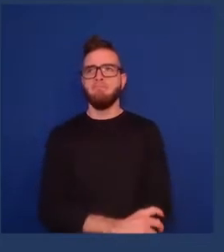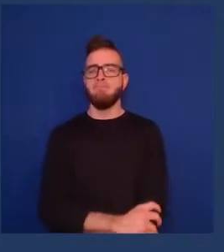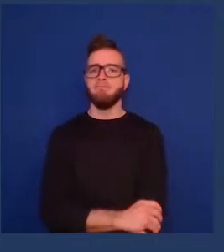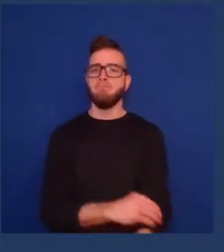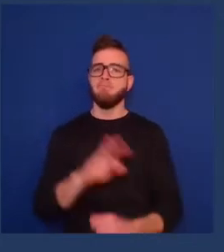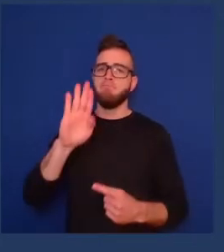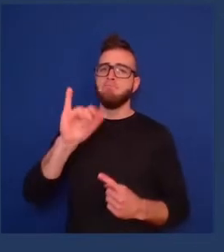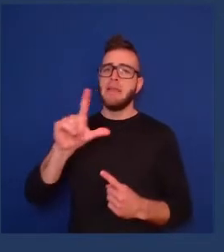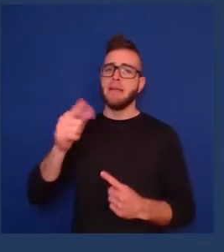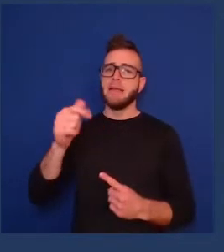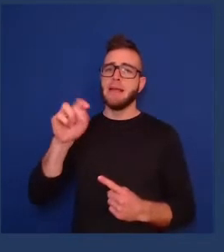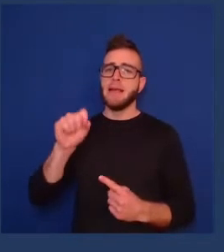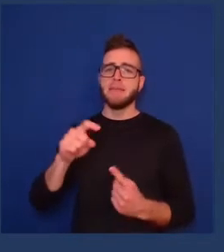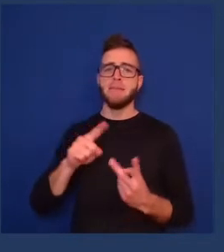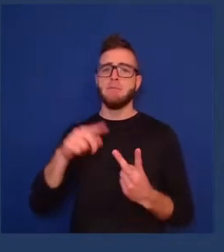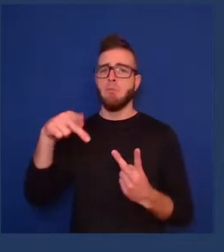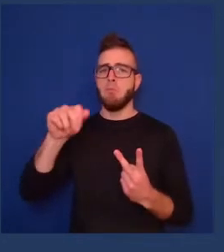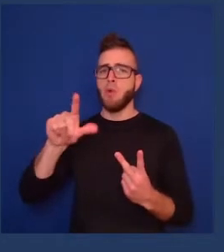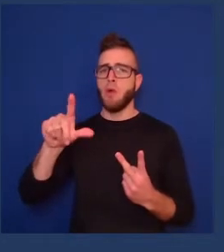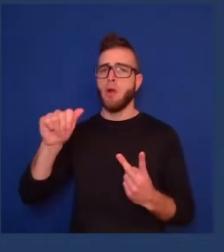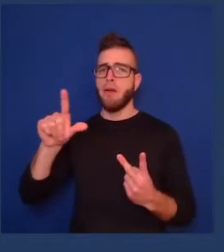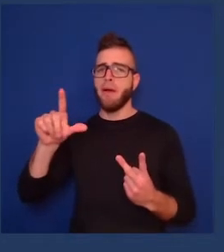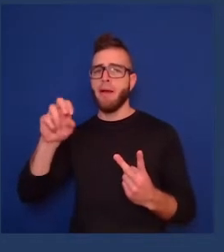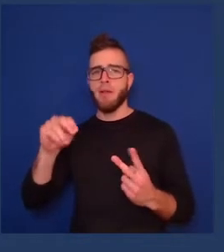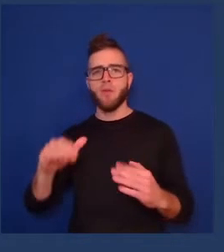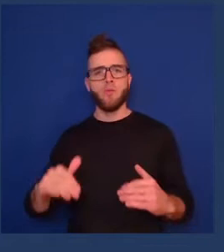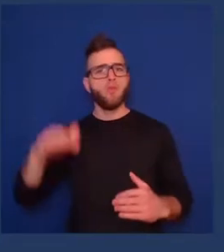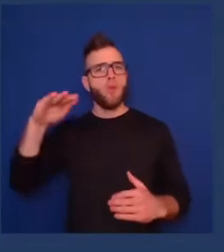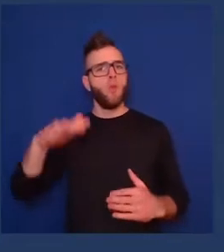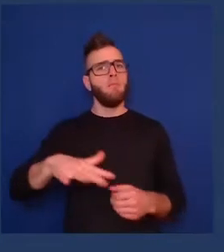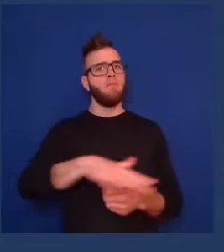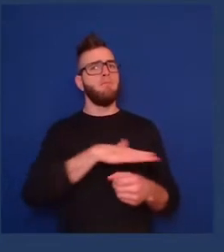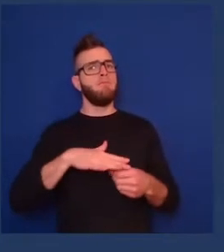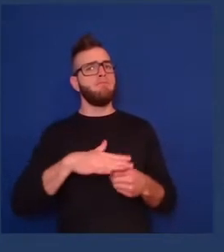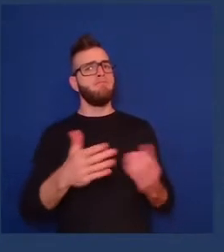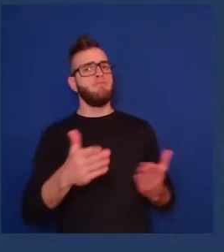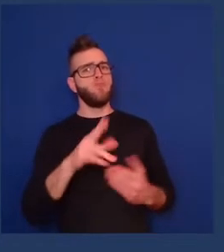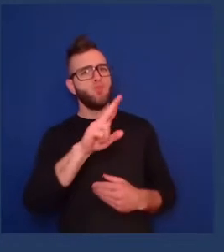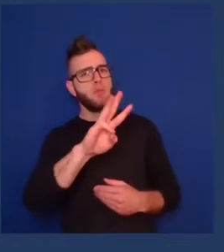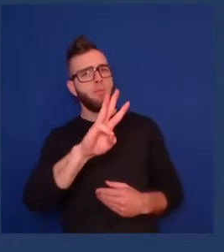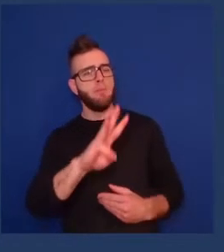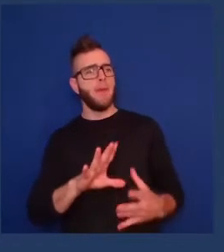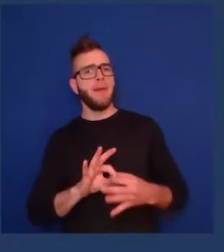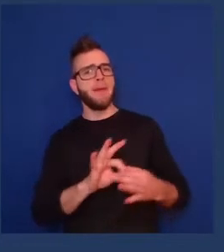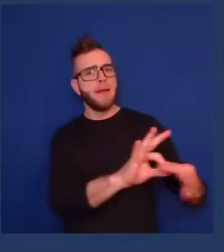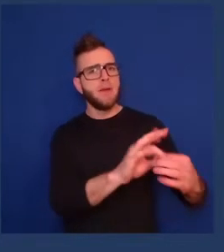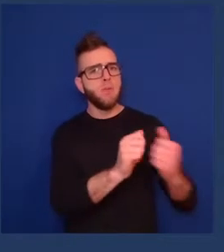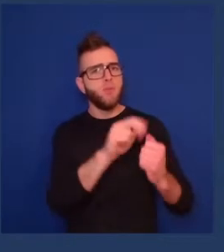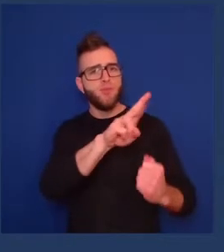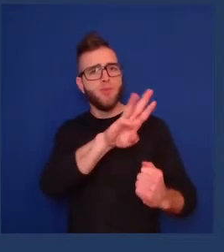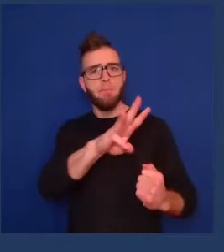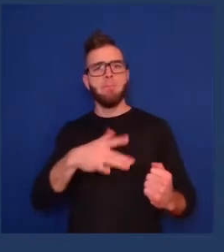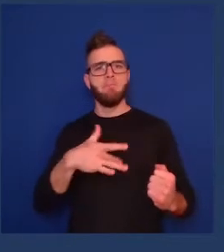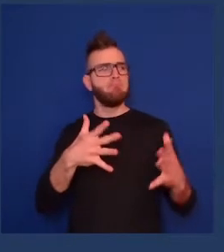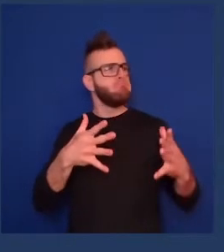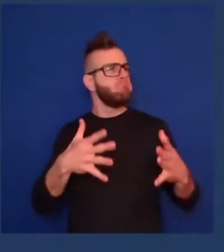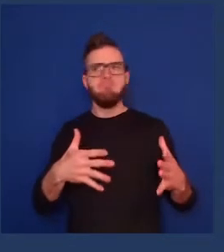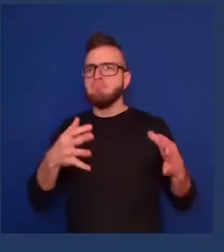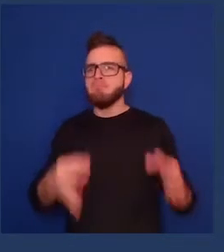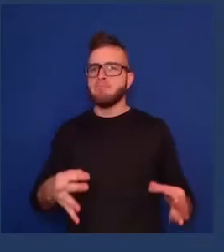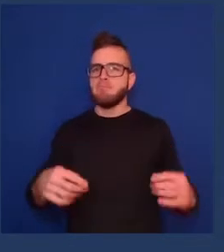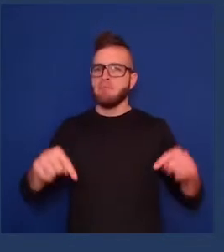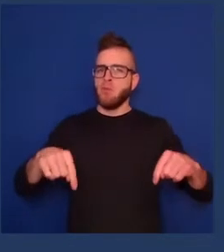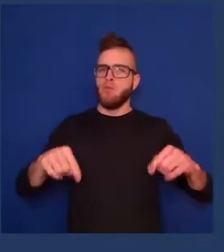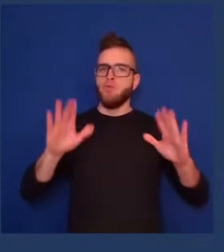based in Seattle. Bill Gates and Paul Allen grew up in the shadow of the university, were connected to it, decided